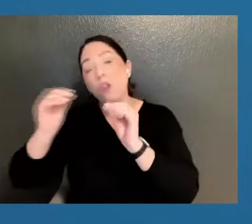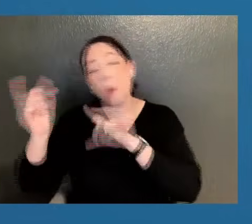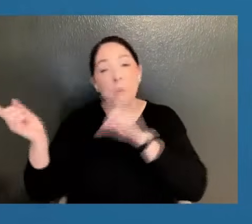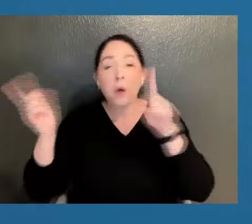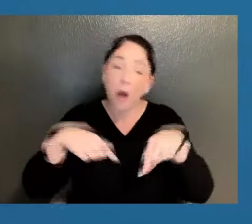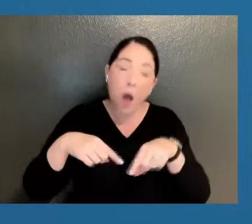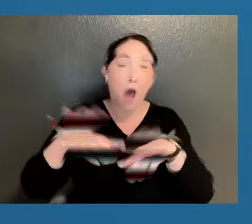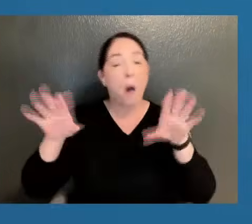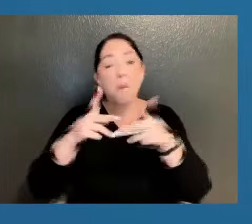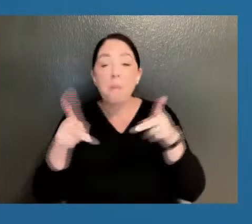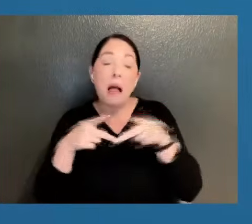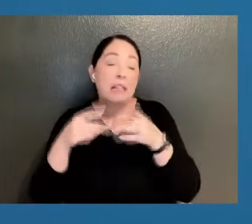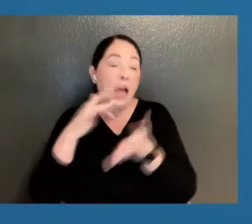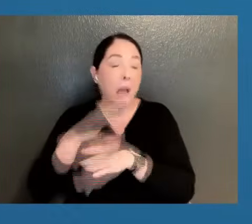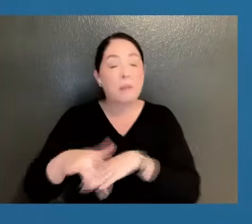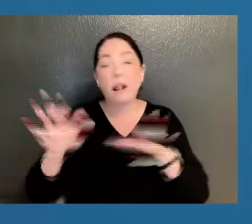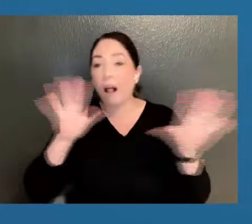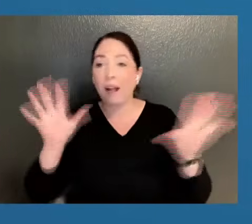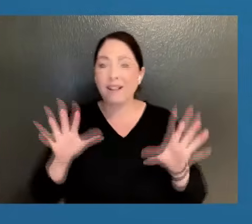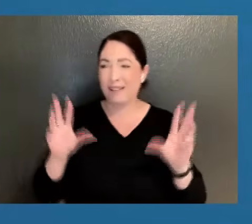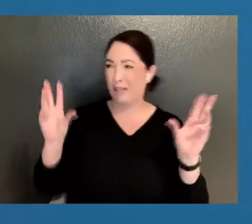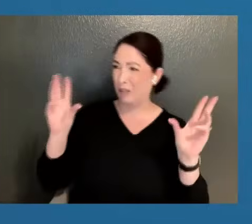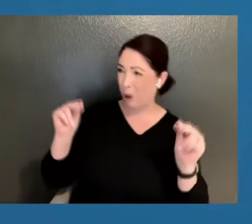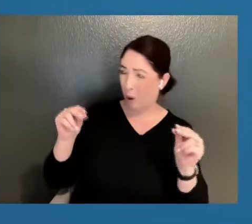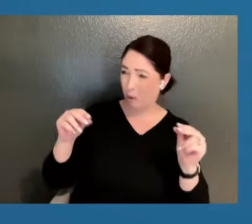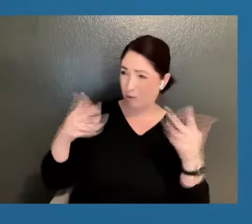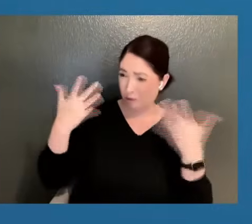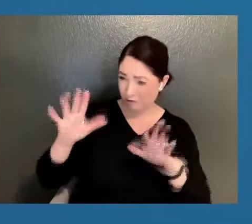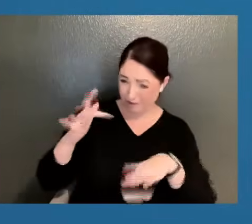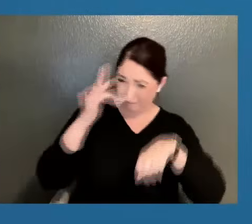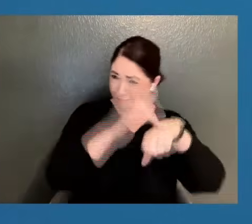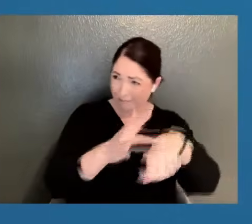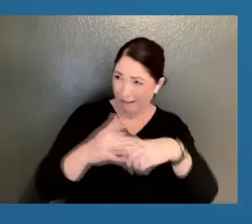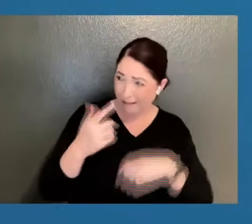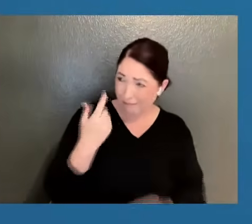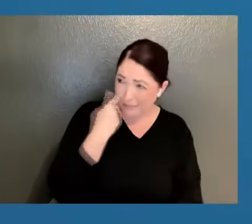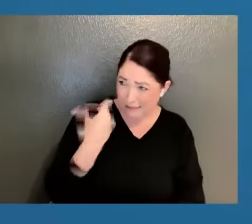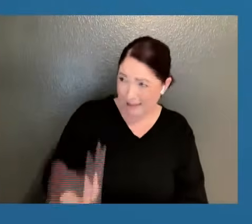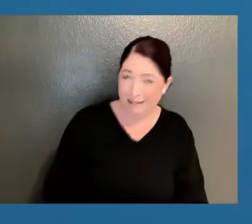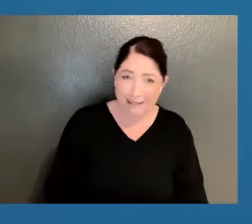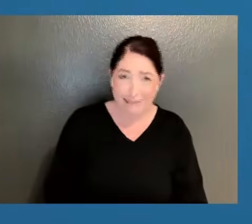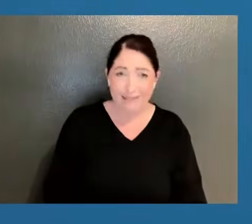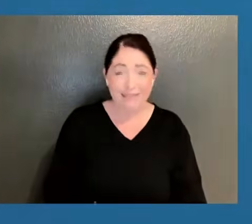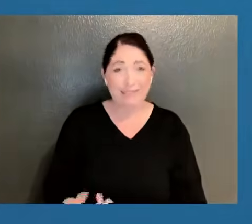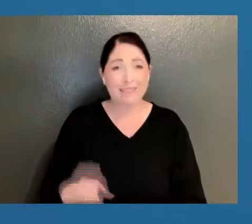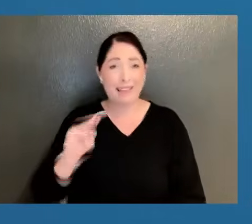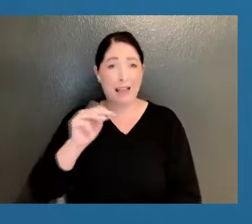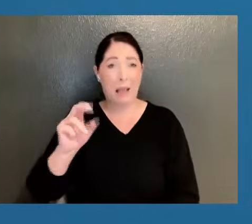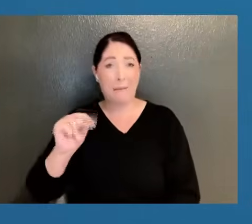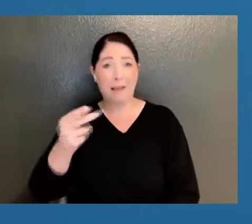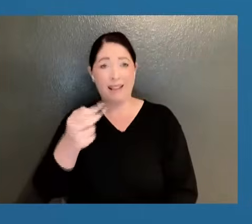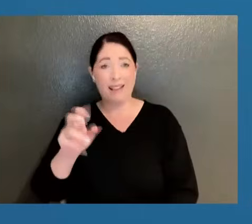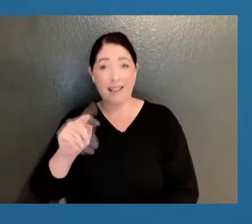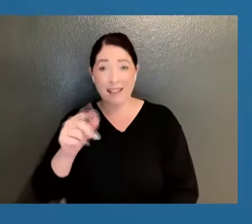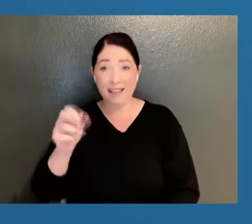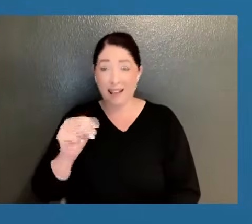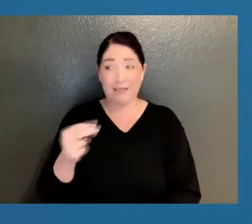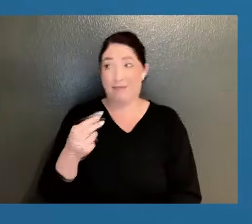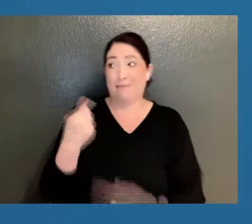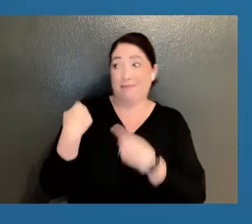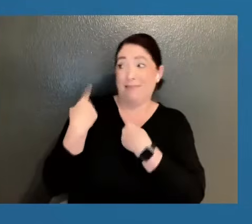like, seriously? Have you been here lately? Because Manhattan, it's had some of its best years, the best year